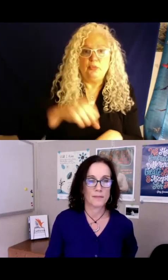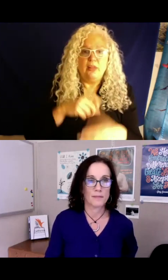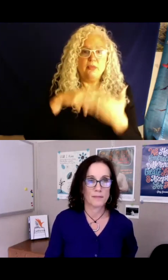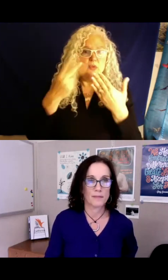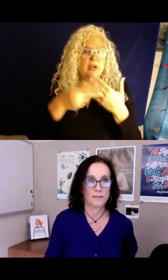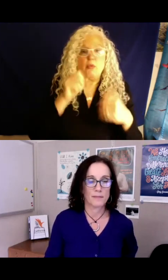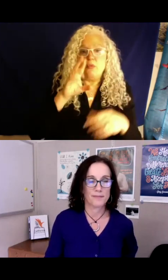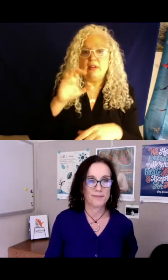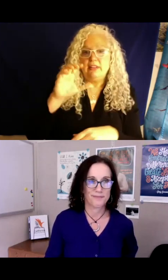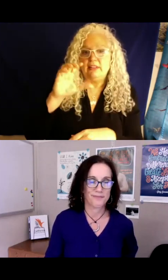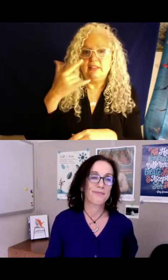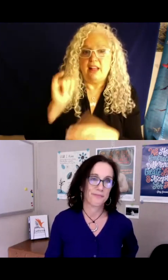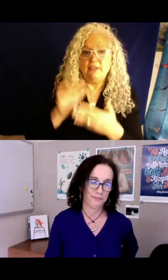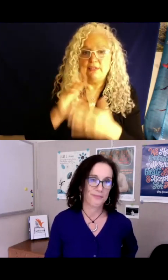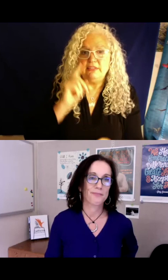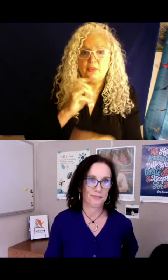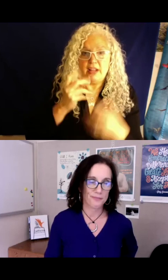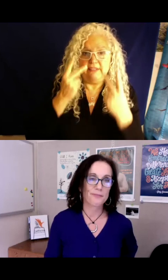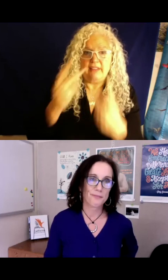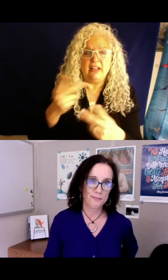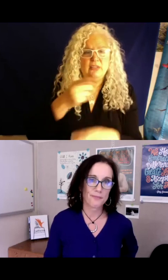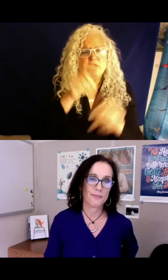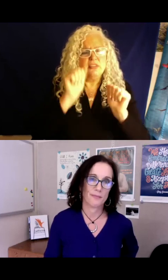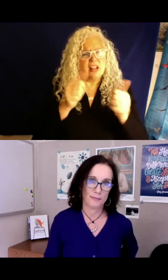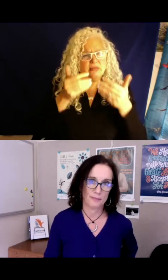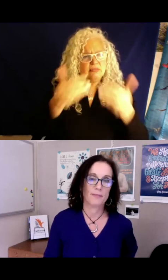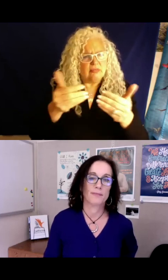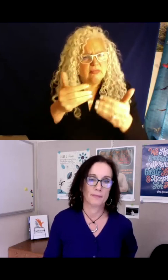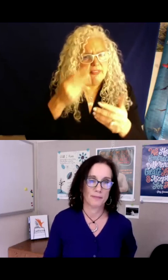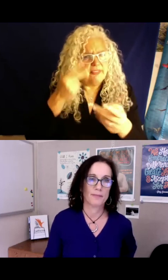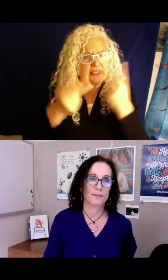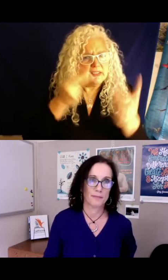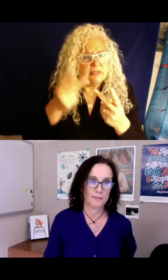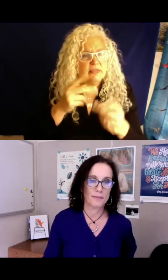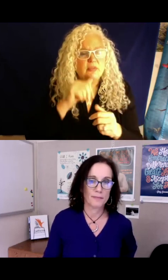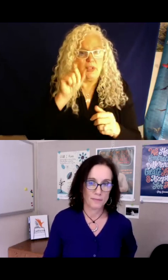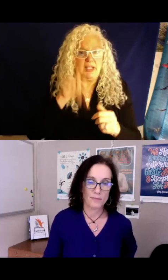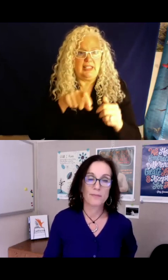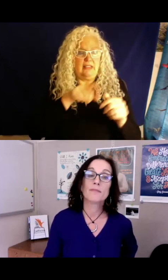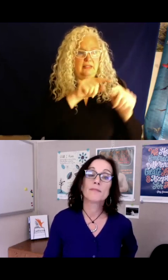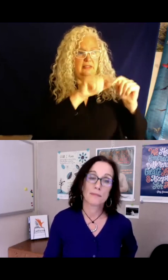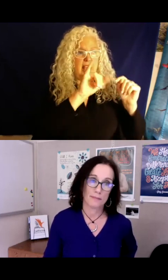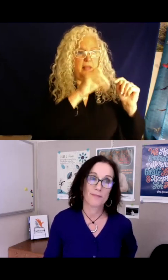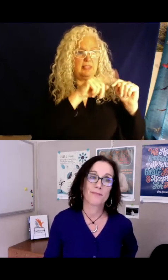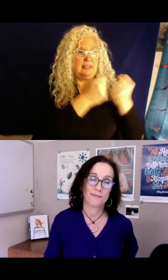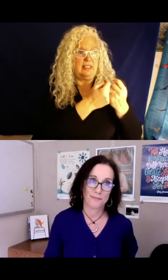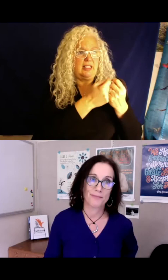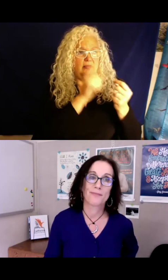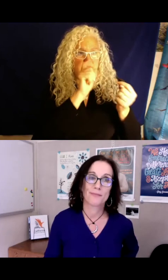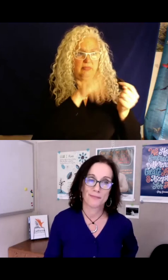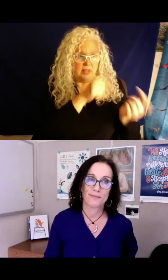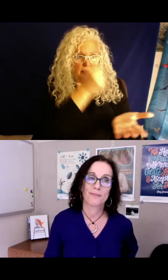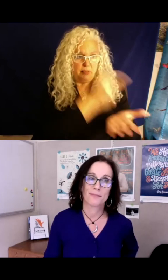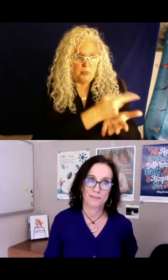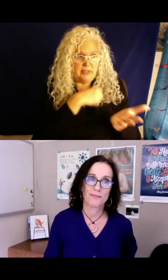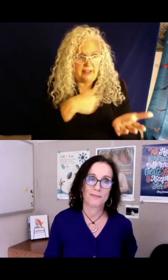see, the elementary or the high school program or California School for the Deaf and make a visit, you can go ahead and visit. You don't